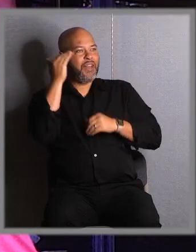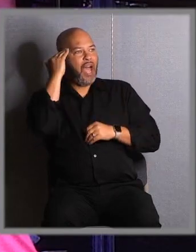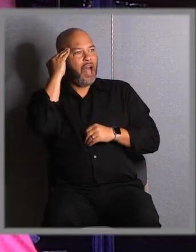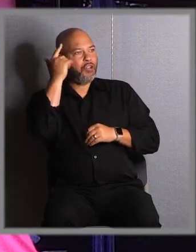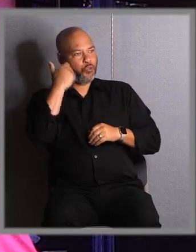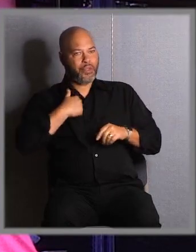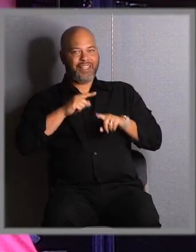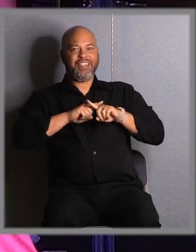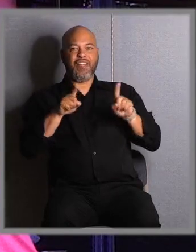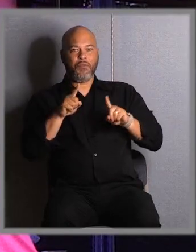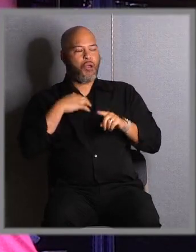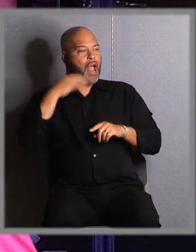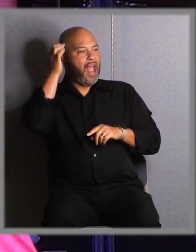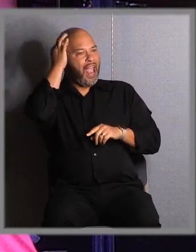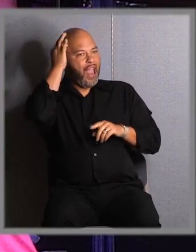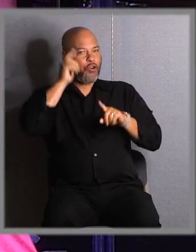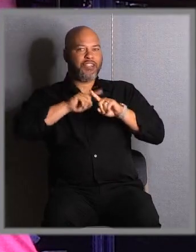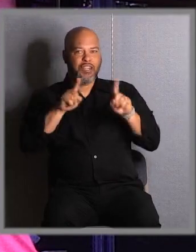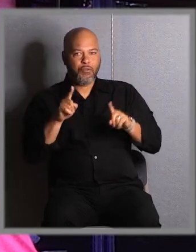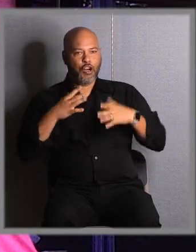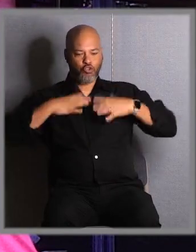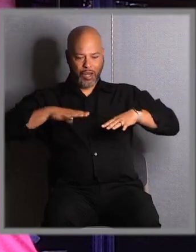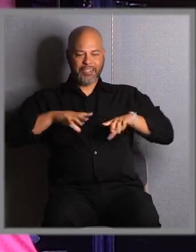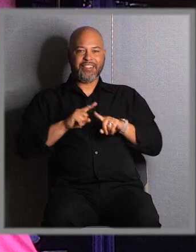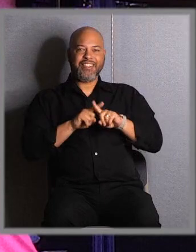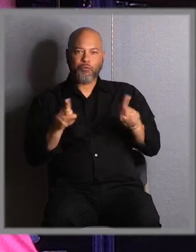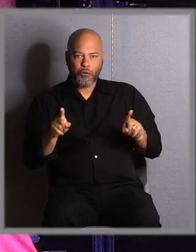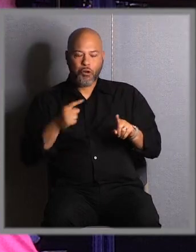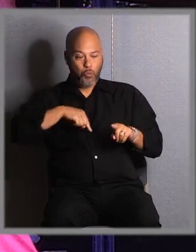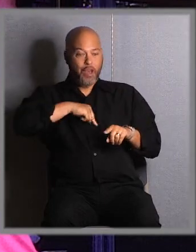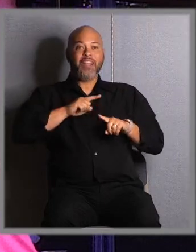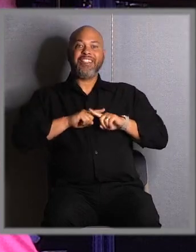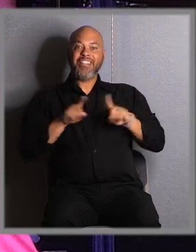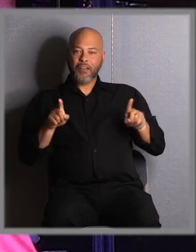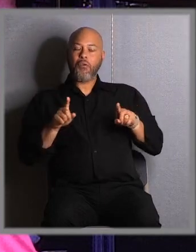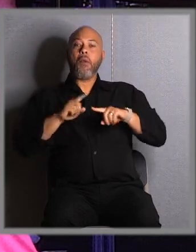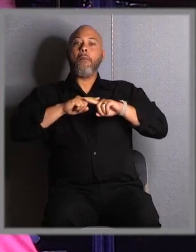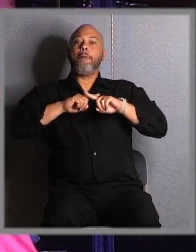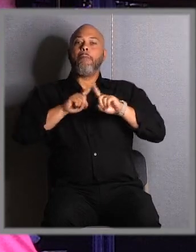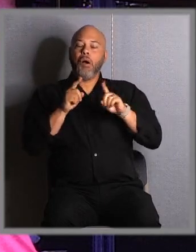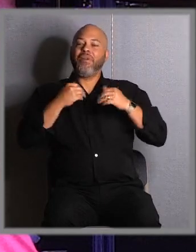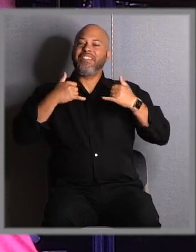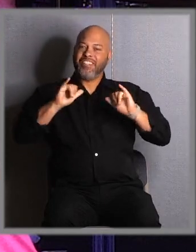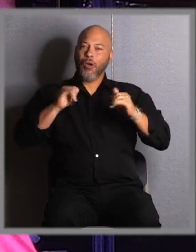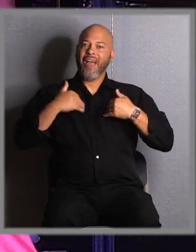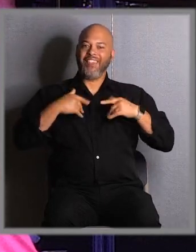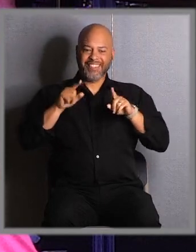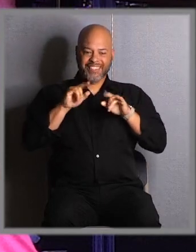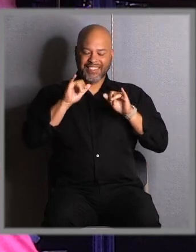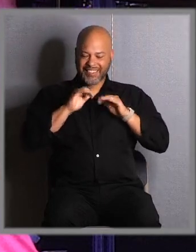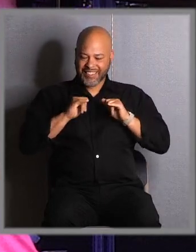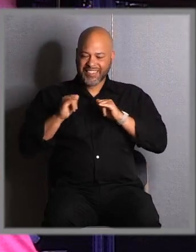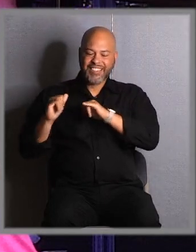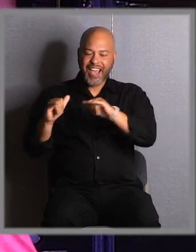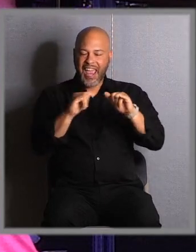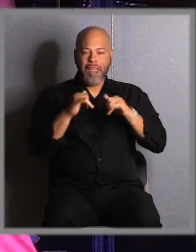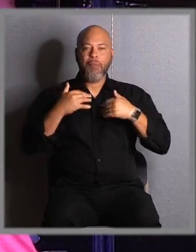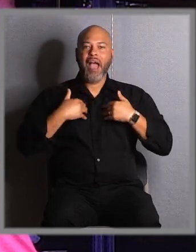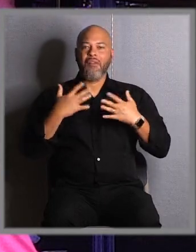We comb our hair different. We dress different. We're different, but we still have the same blood, and that's the blood of